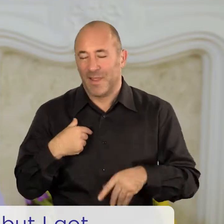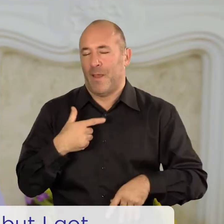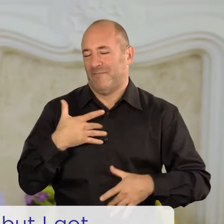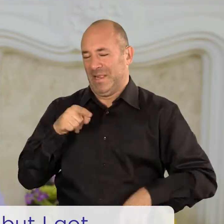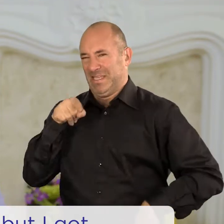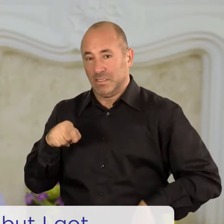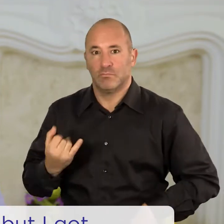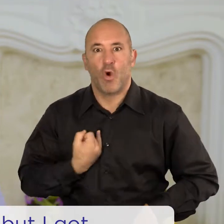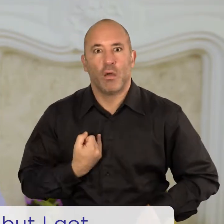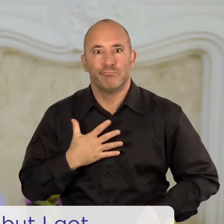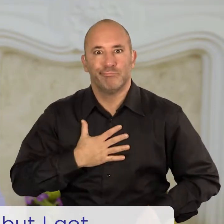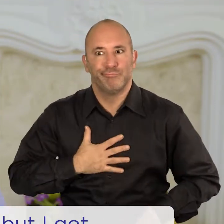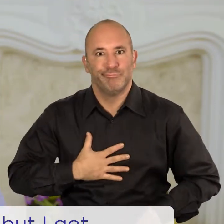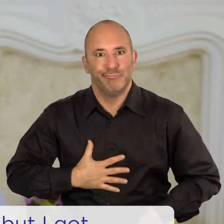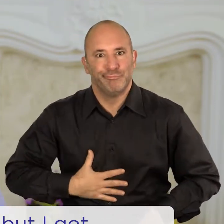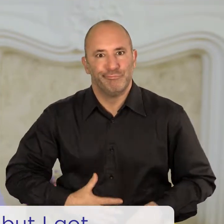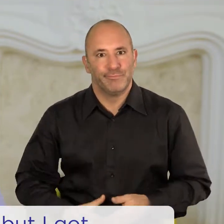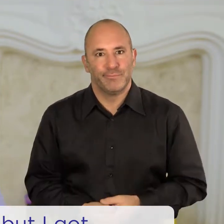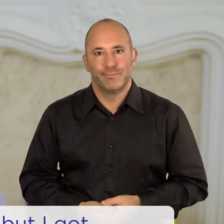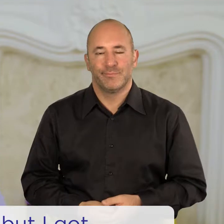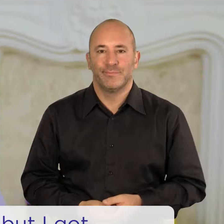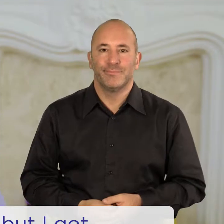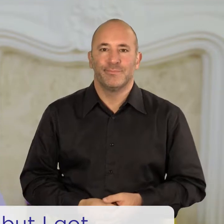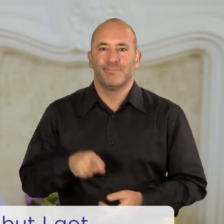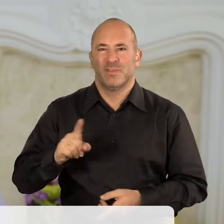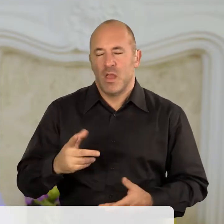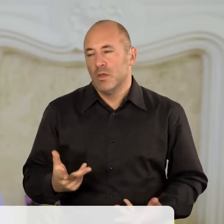loyalty card, but I got the wrong one. And he went,